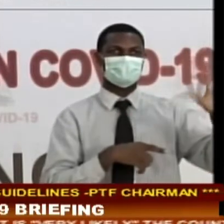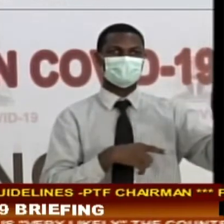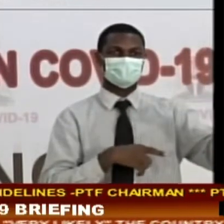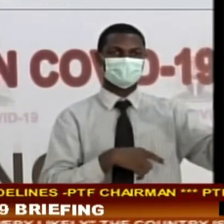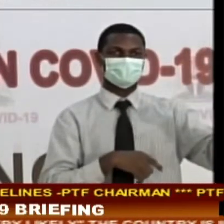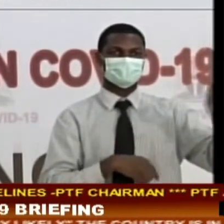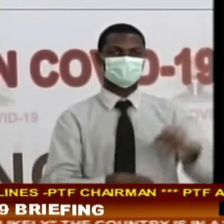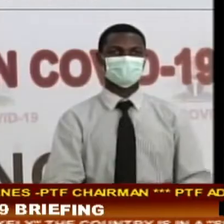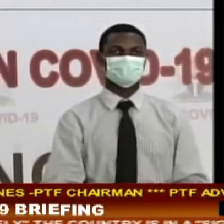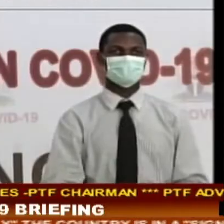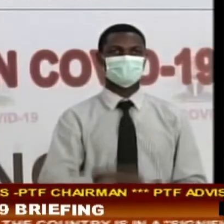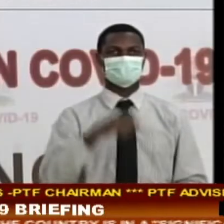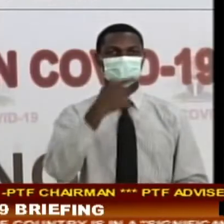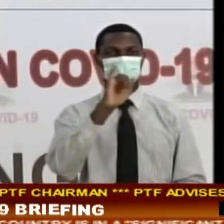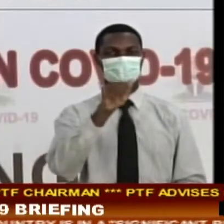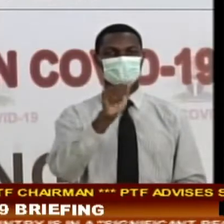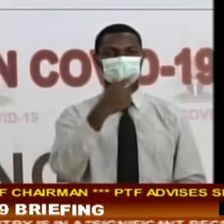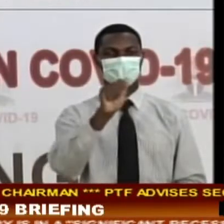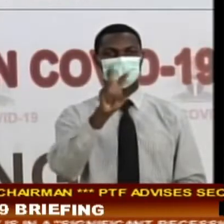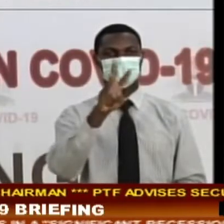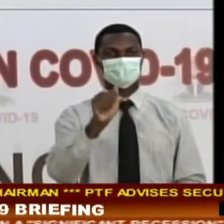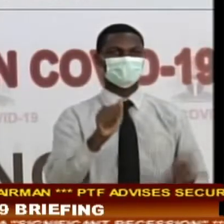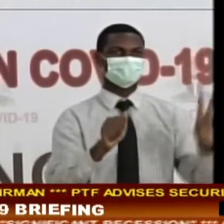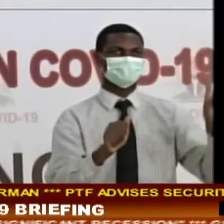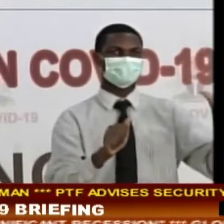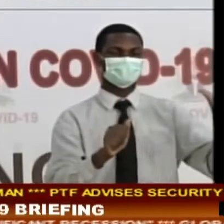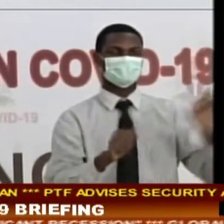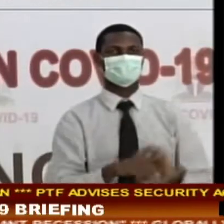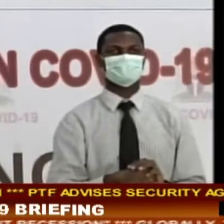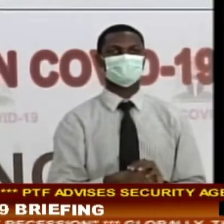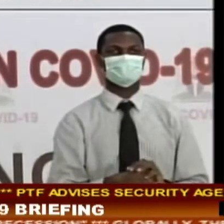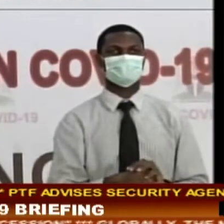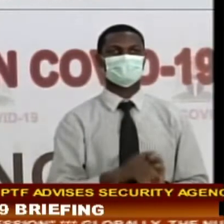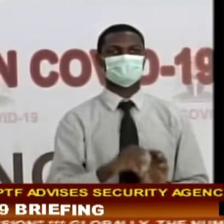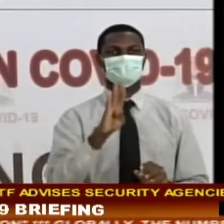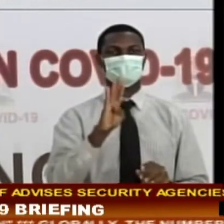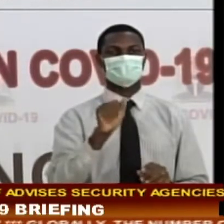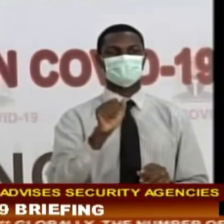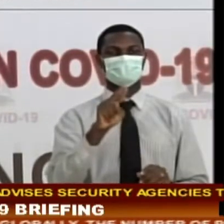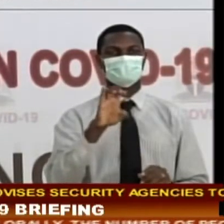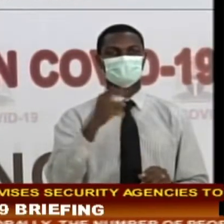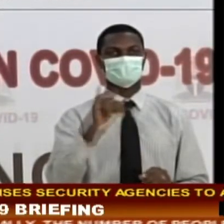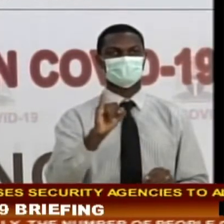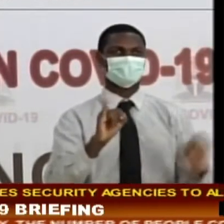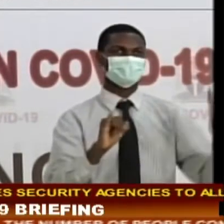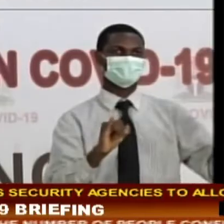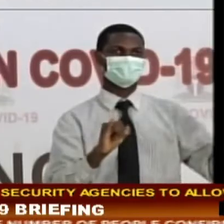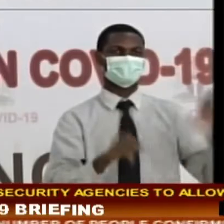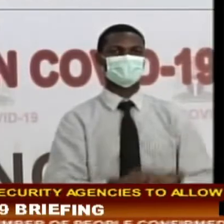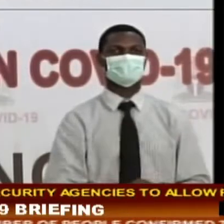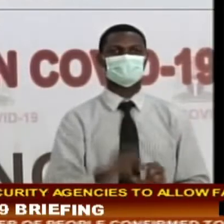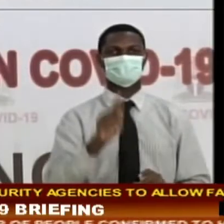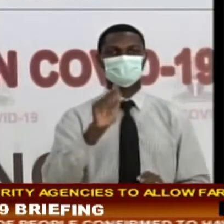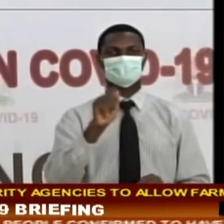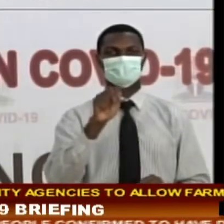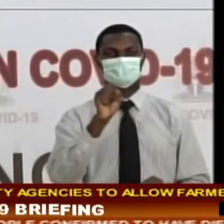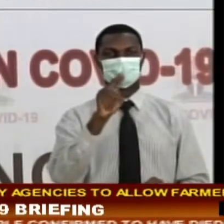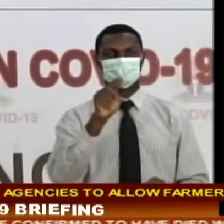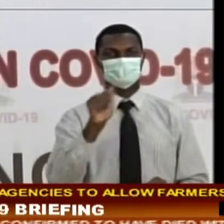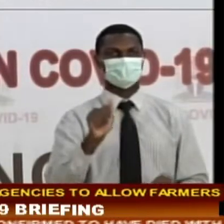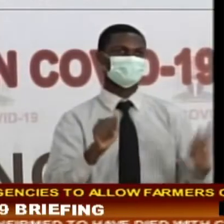51 jigawa 23 boui 16 Kina